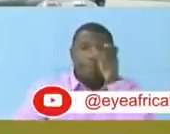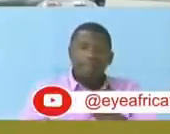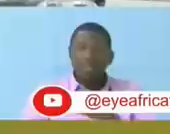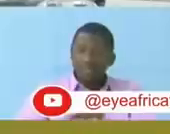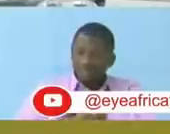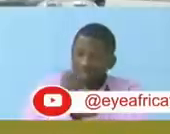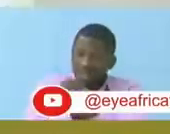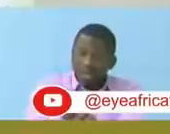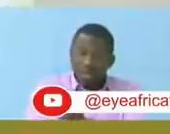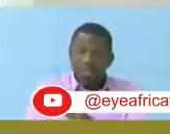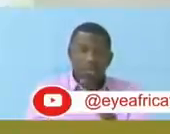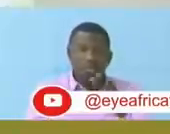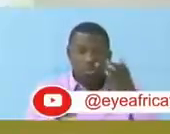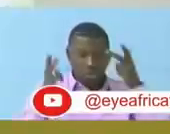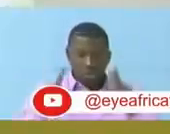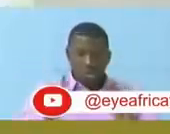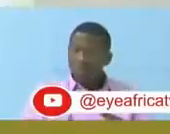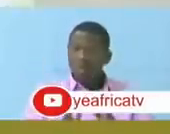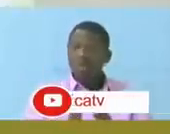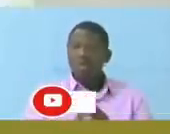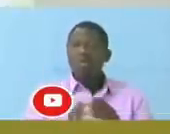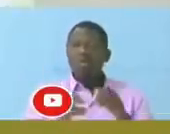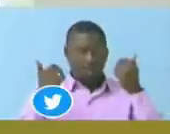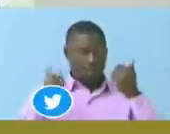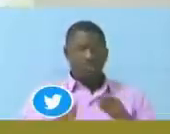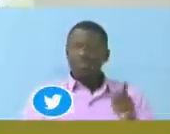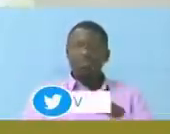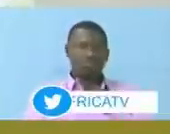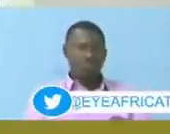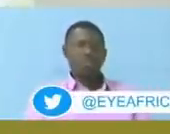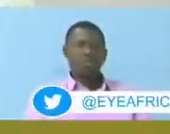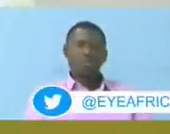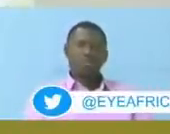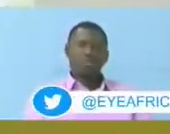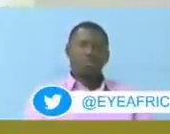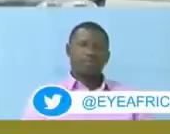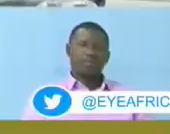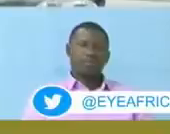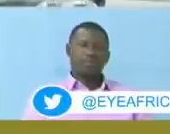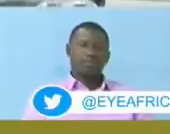And it used to happen in the police.